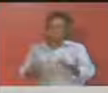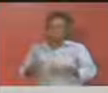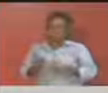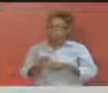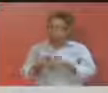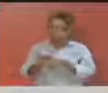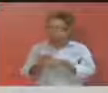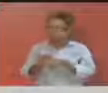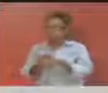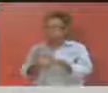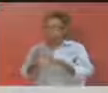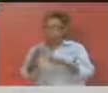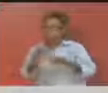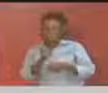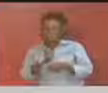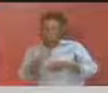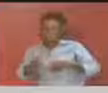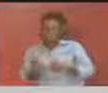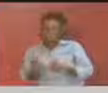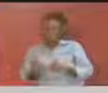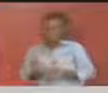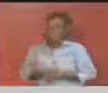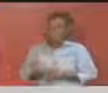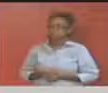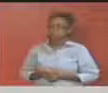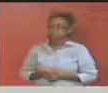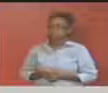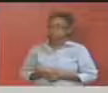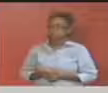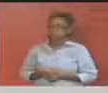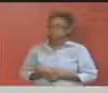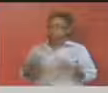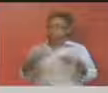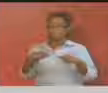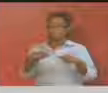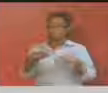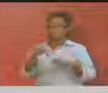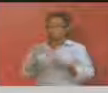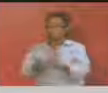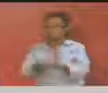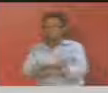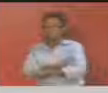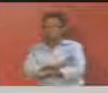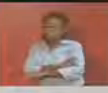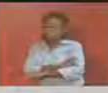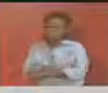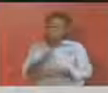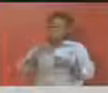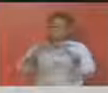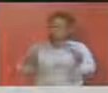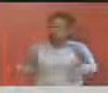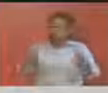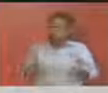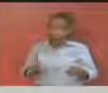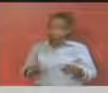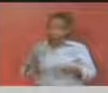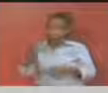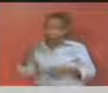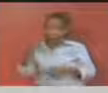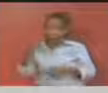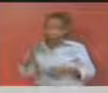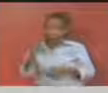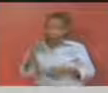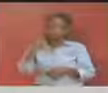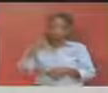Our IT platform to manage this is up and running, and we have repurposed our hotline so